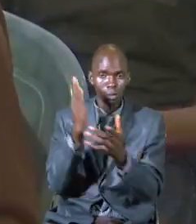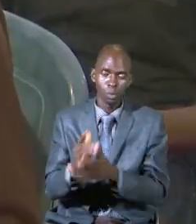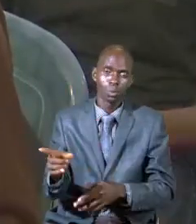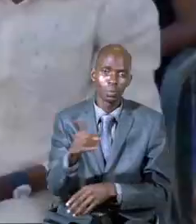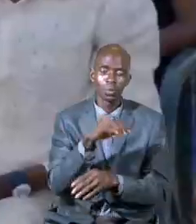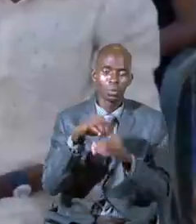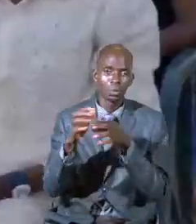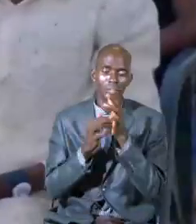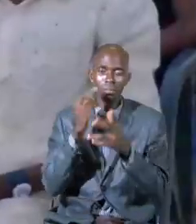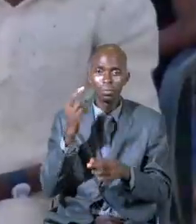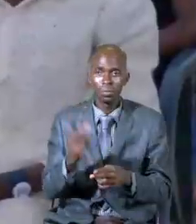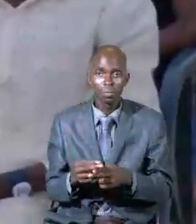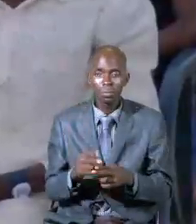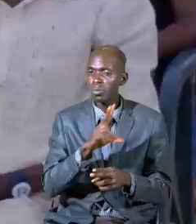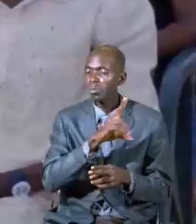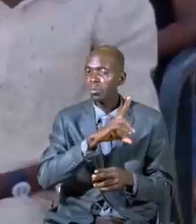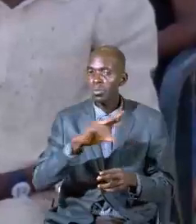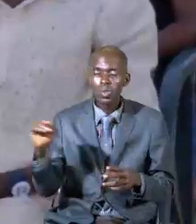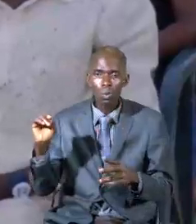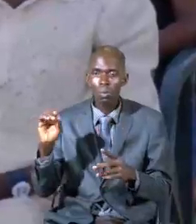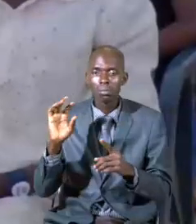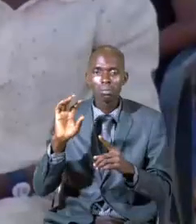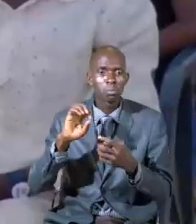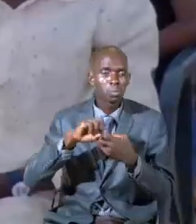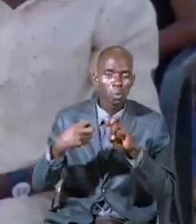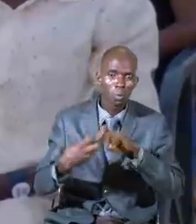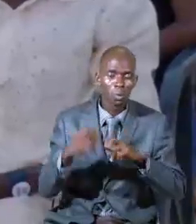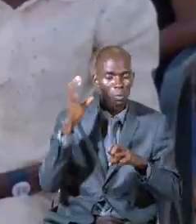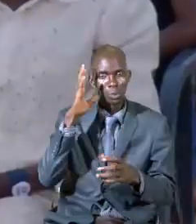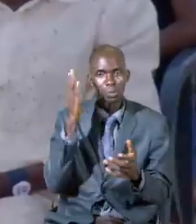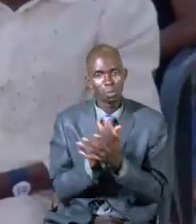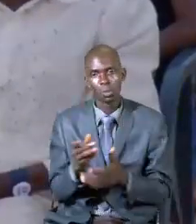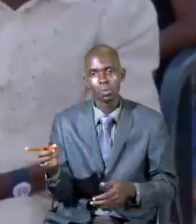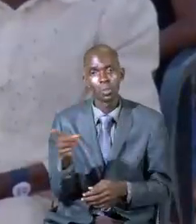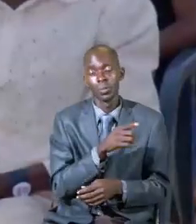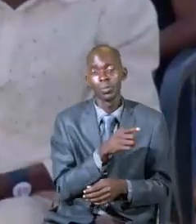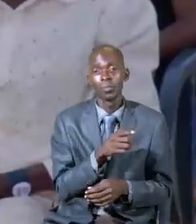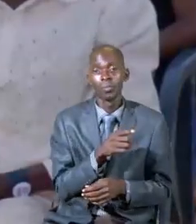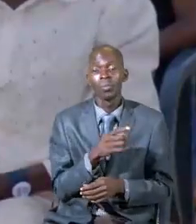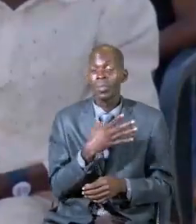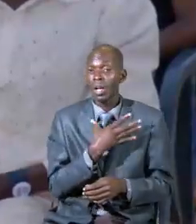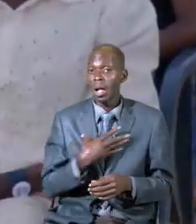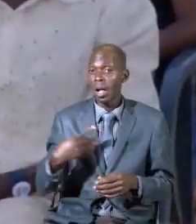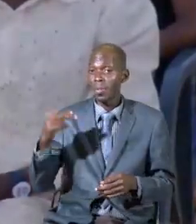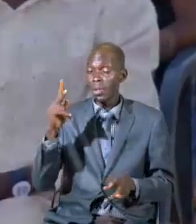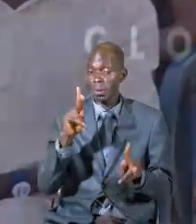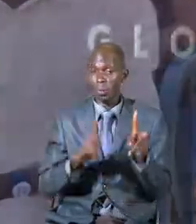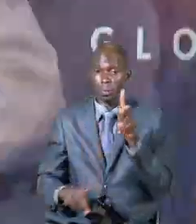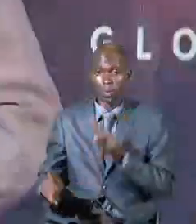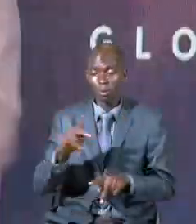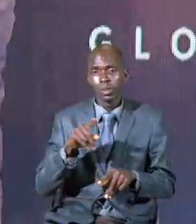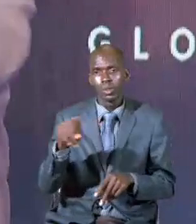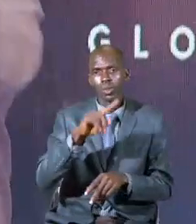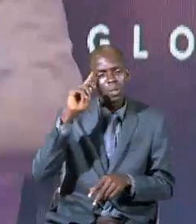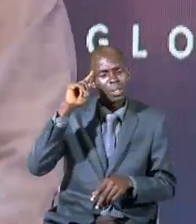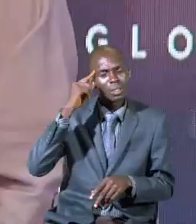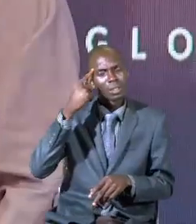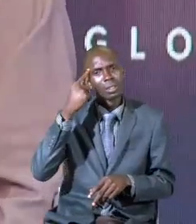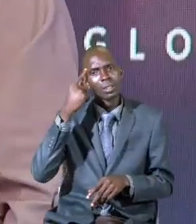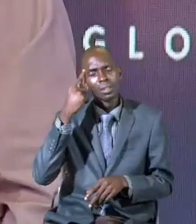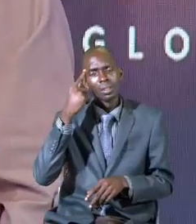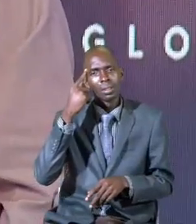will not stop you. And the people you think, if they give me chance, then I